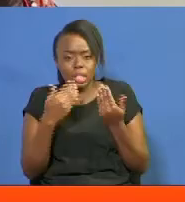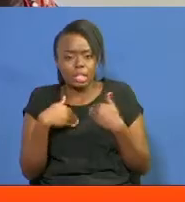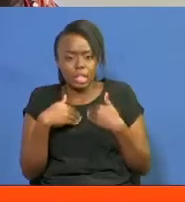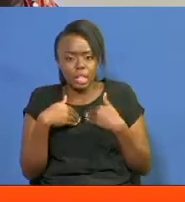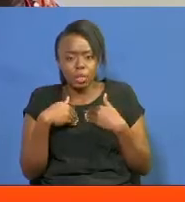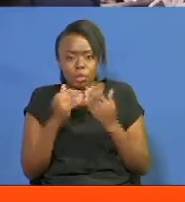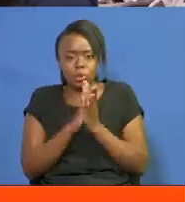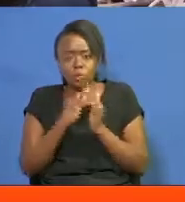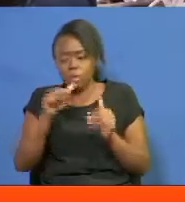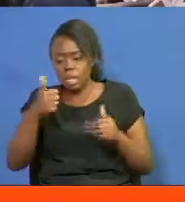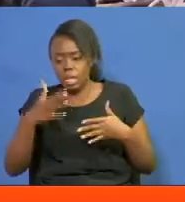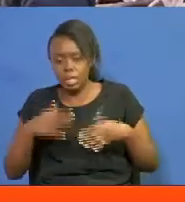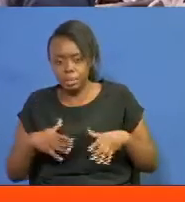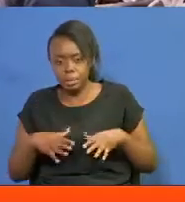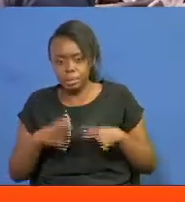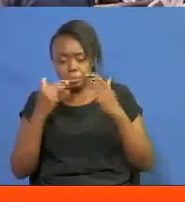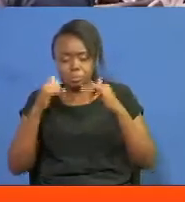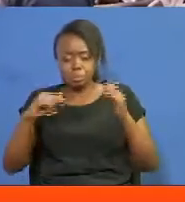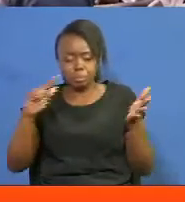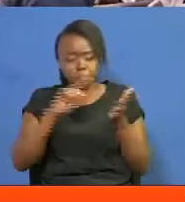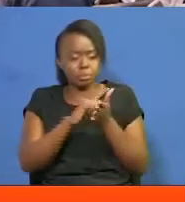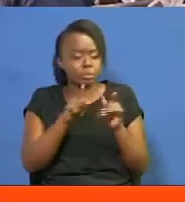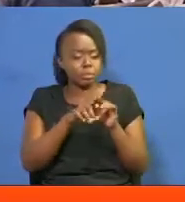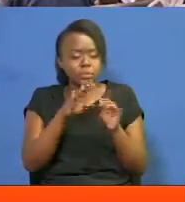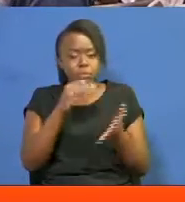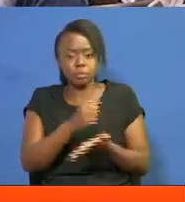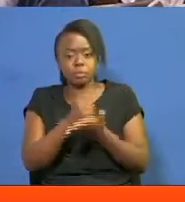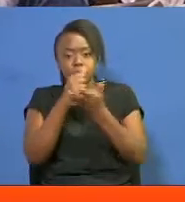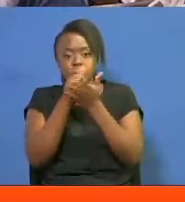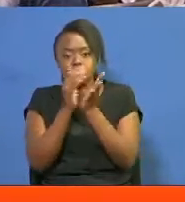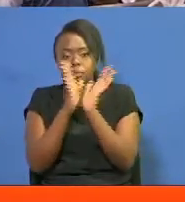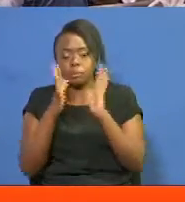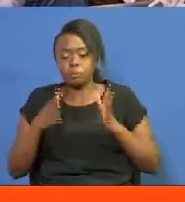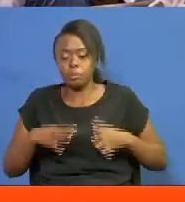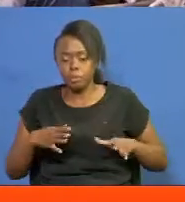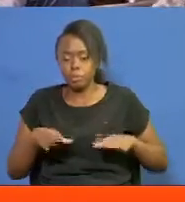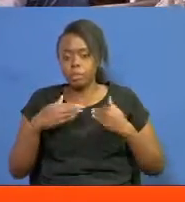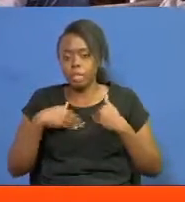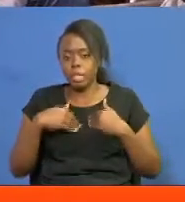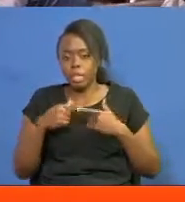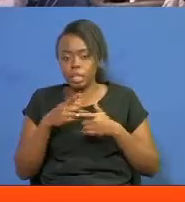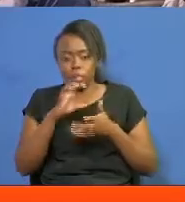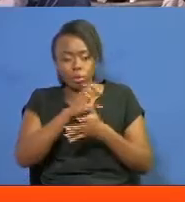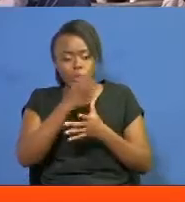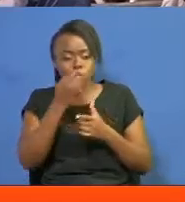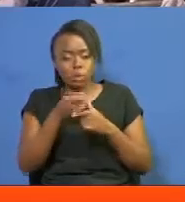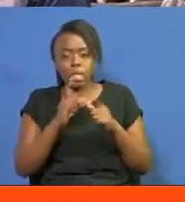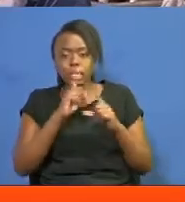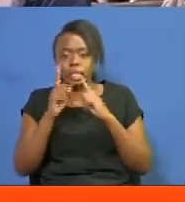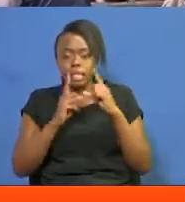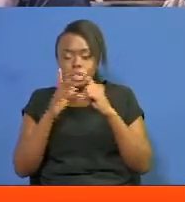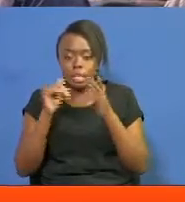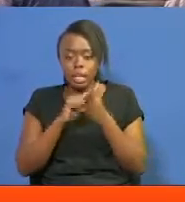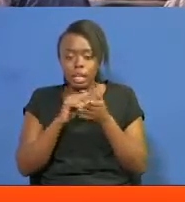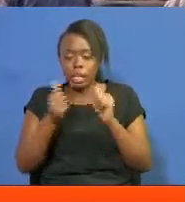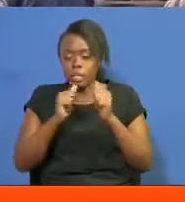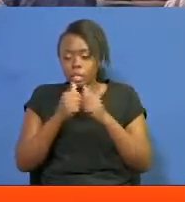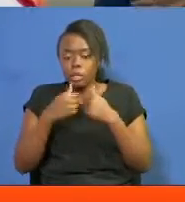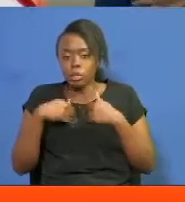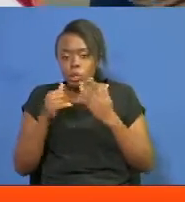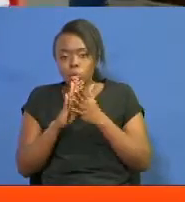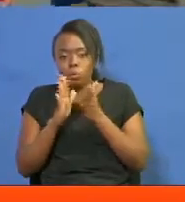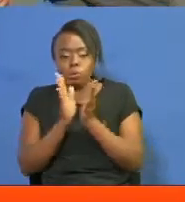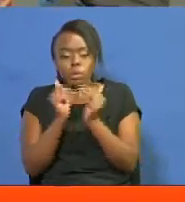tusawajishwe na watu wengine. The boats will help the locals in responding to emergencies, citing a recent snake